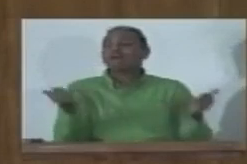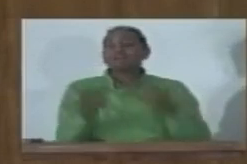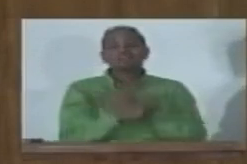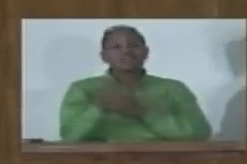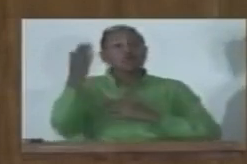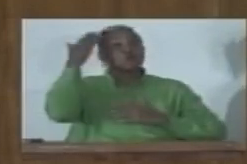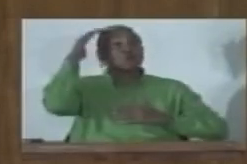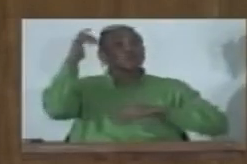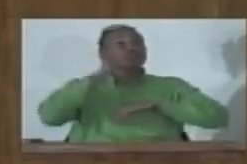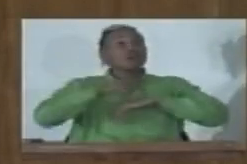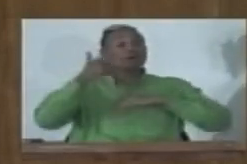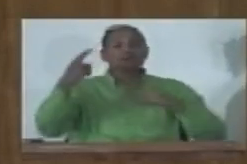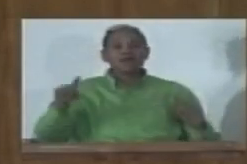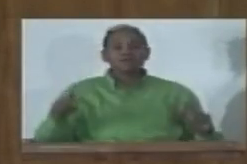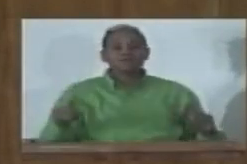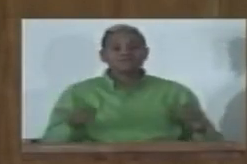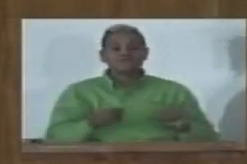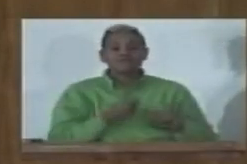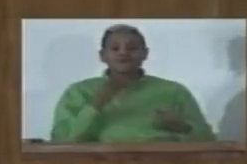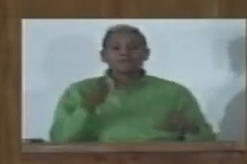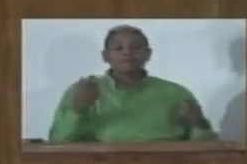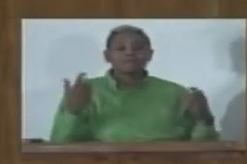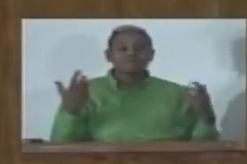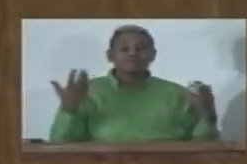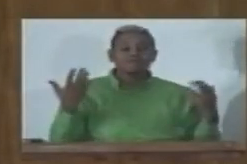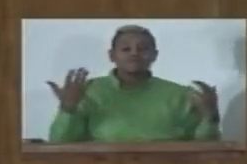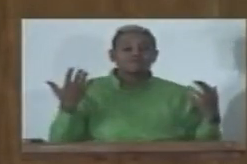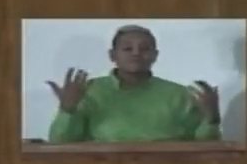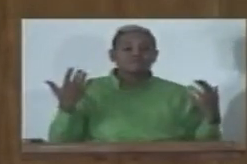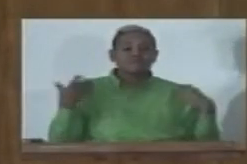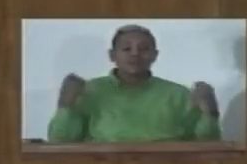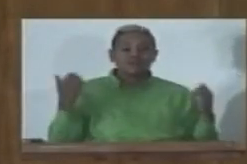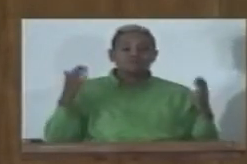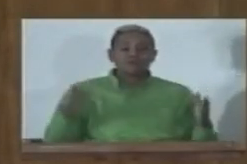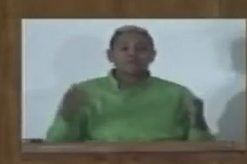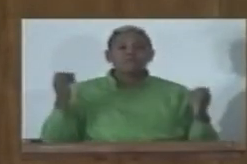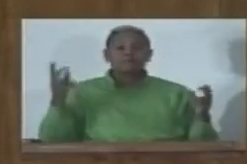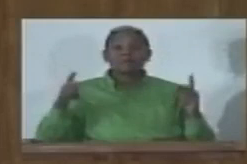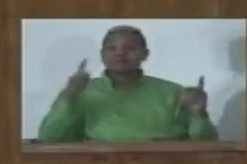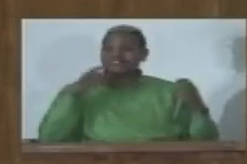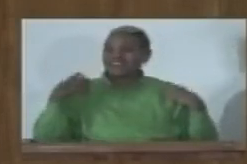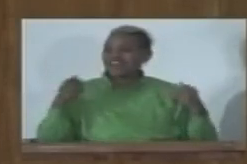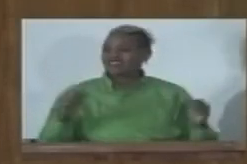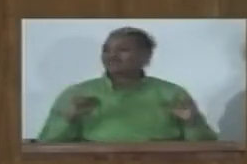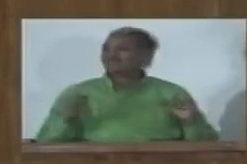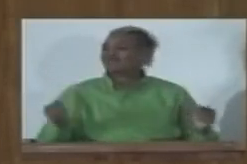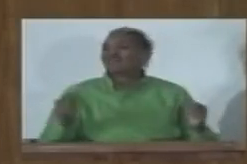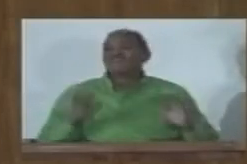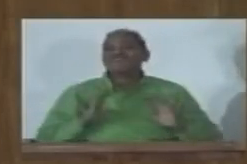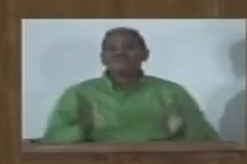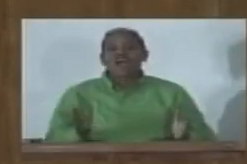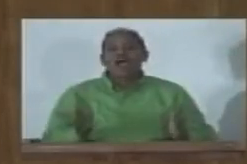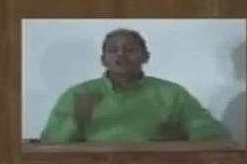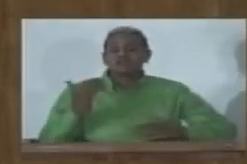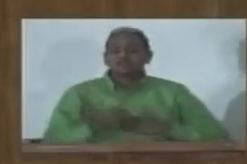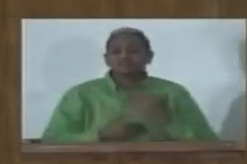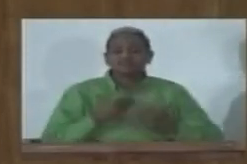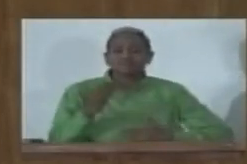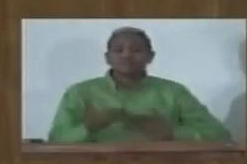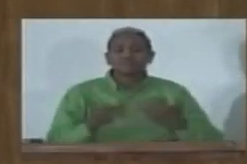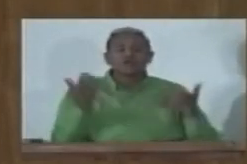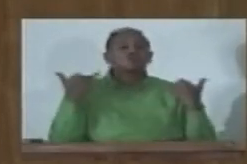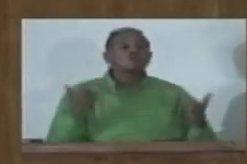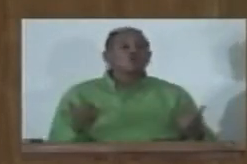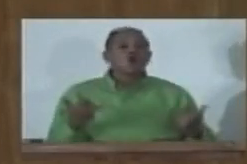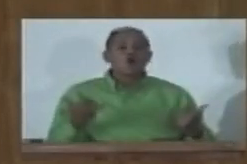hour. From a health purpose, many persons appear to be healthy and strong, as throughout the day, and they are now